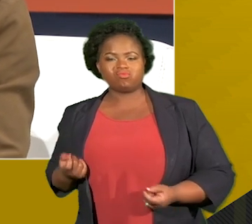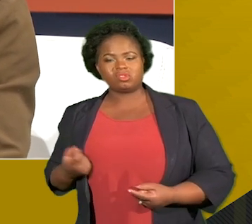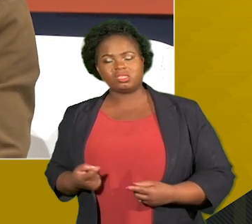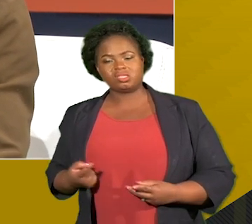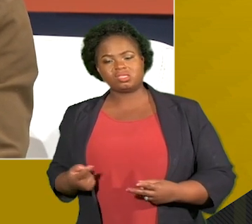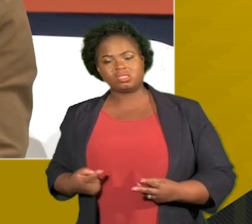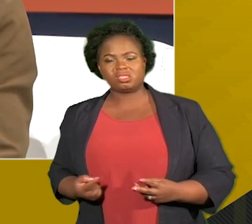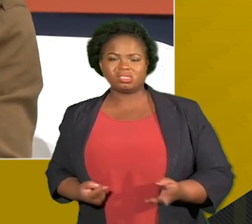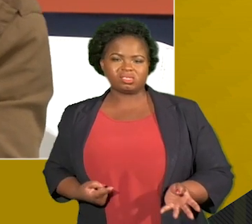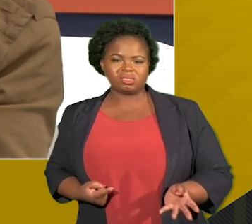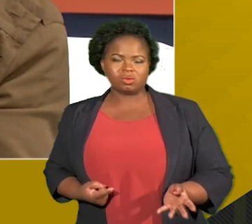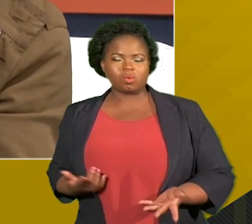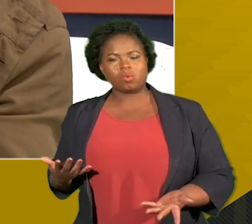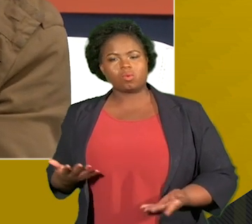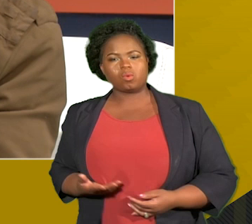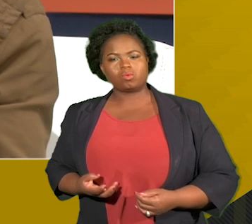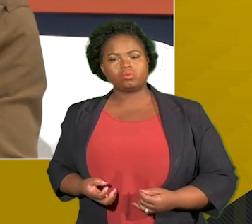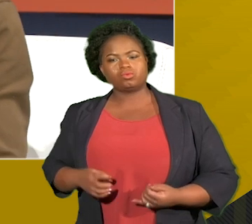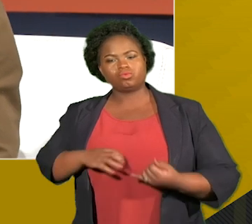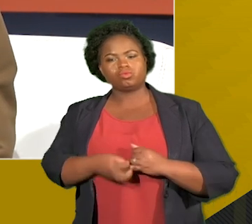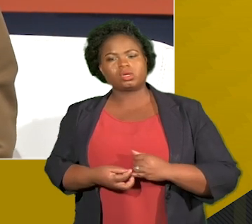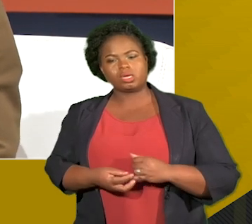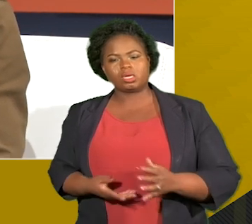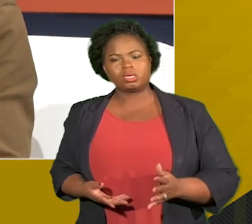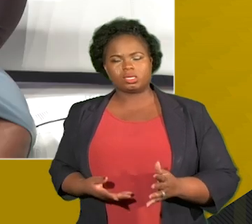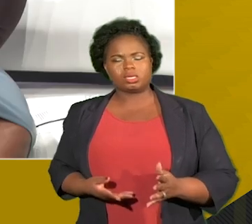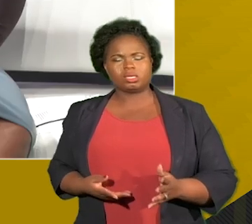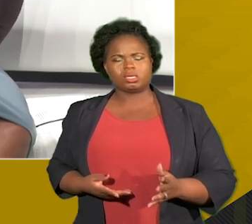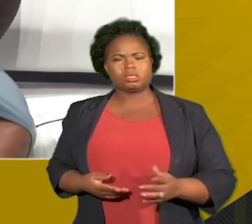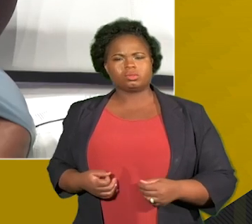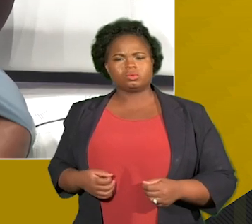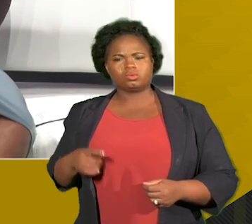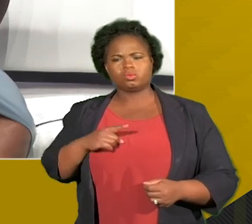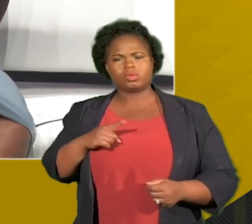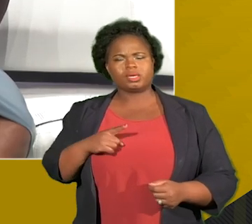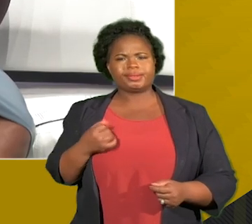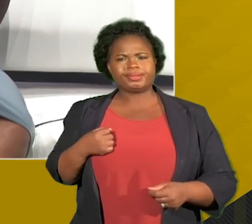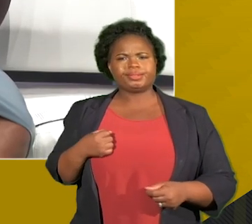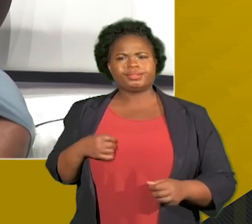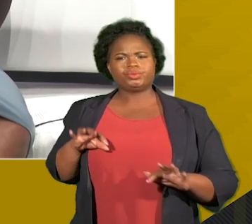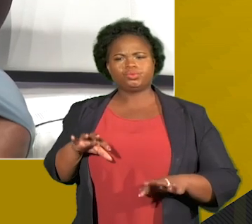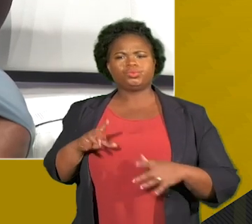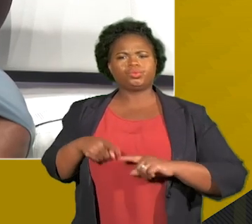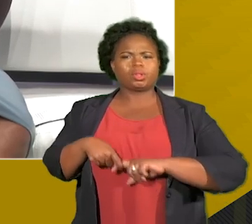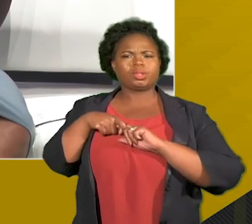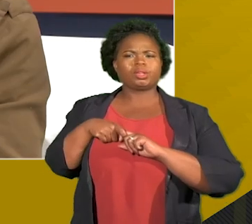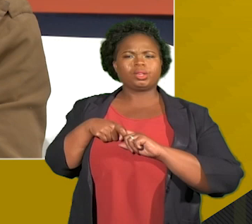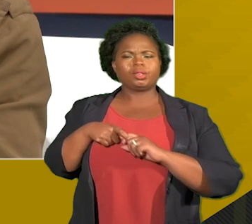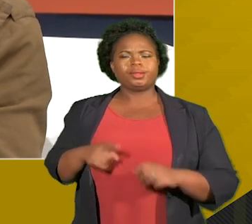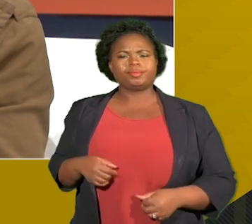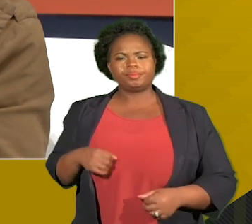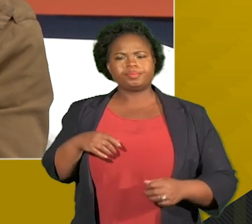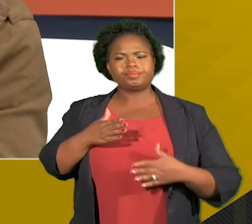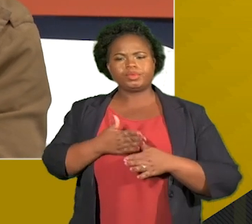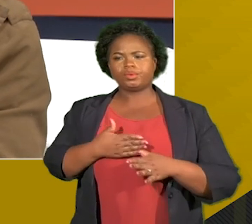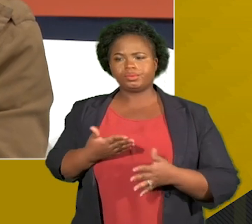create a subtle a painting with subtlety because you're scared that it won't sell. Because you wanted to sell. Right now I'm doing a show and there's